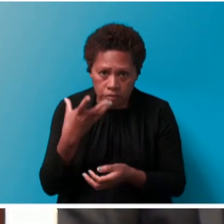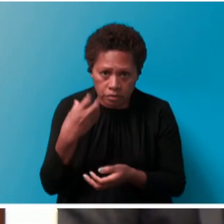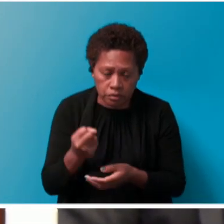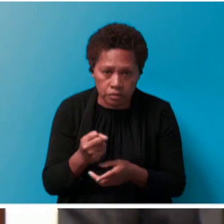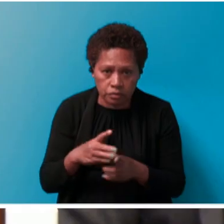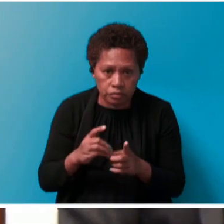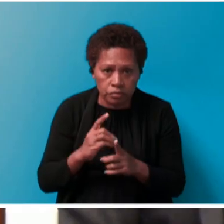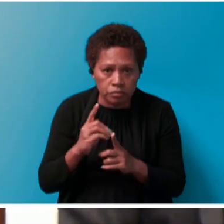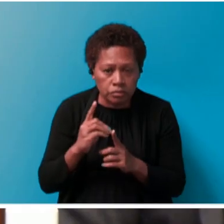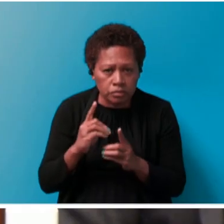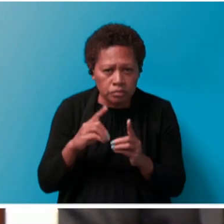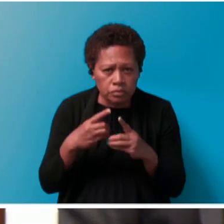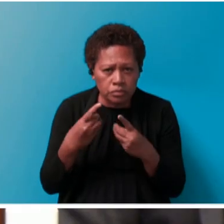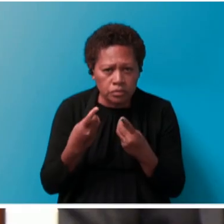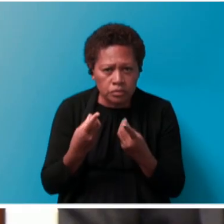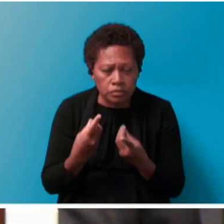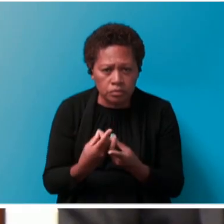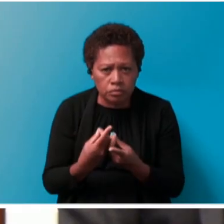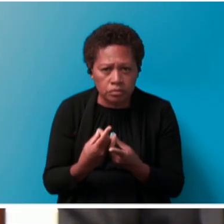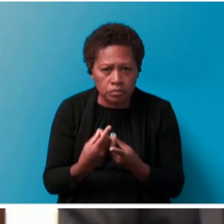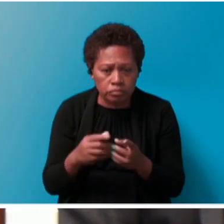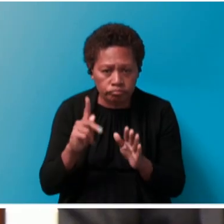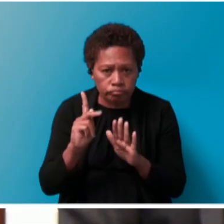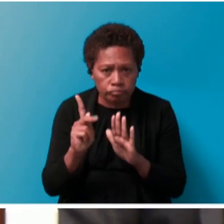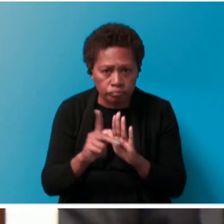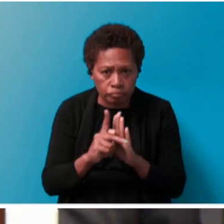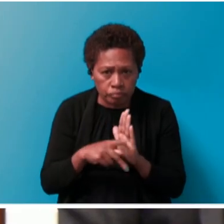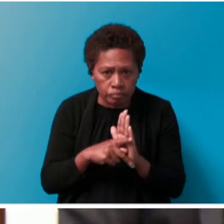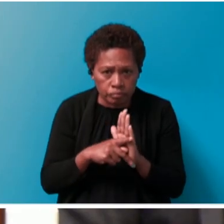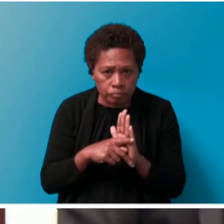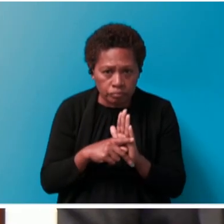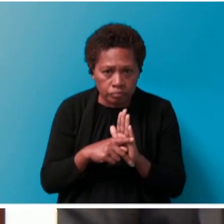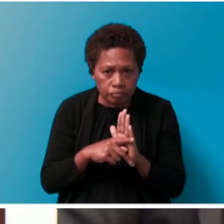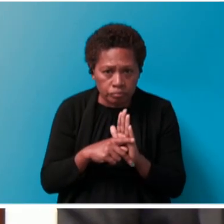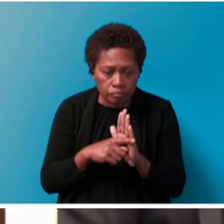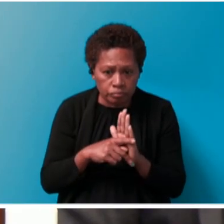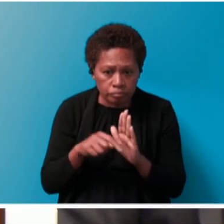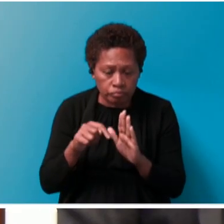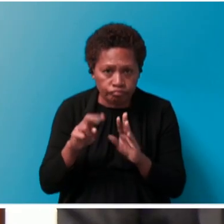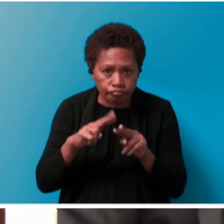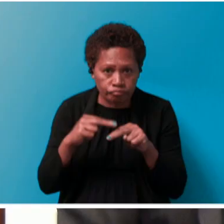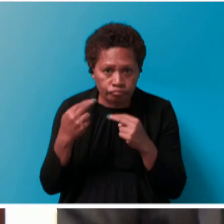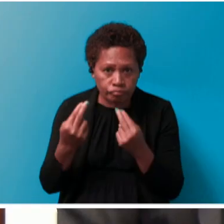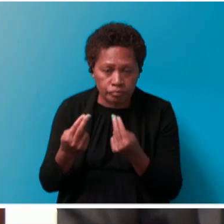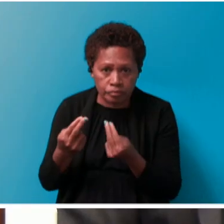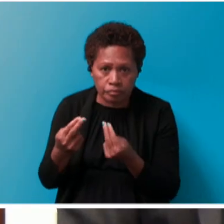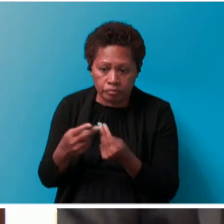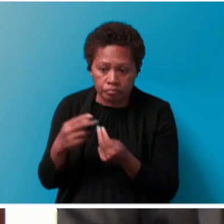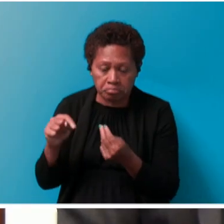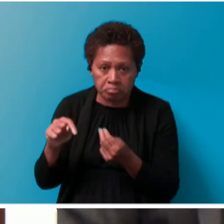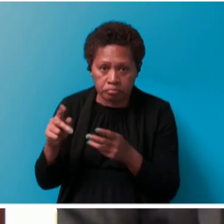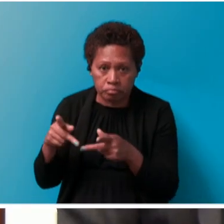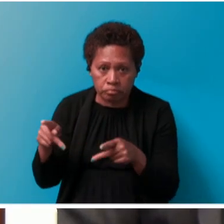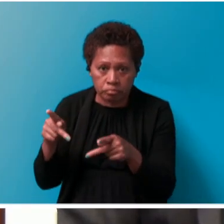relocation and resettlement policy for evicted families from informal settlements. This policy, Mr.